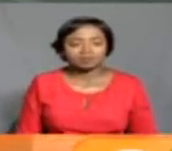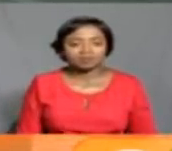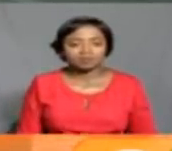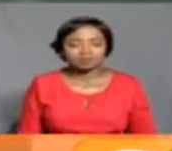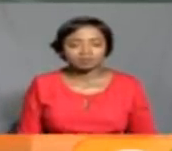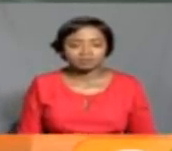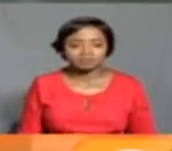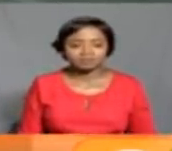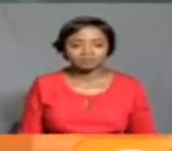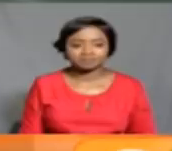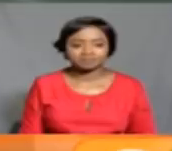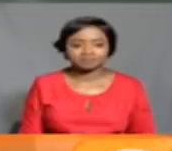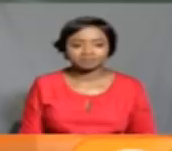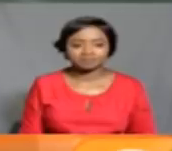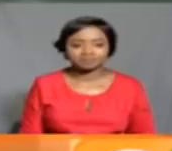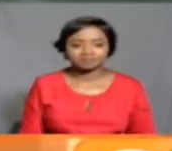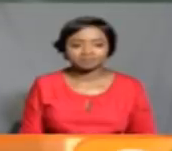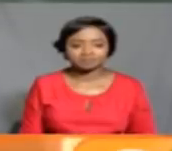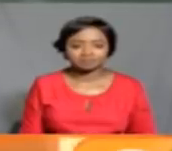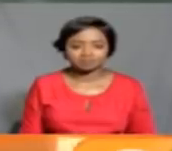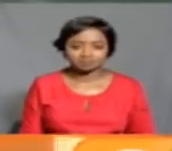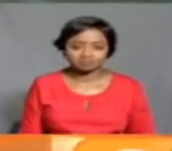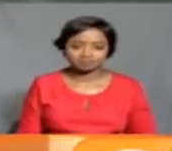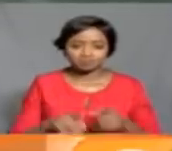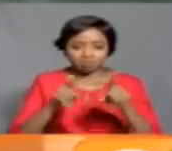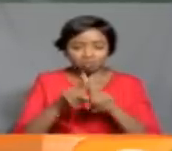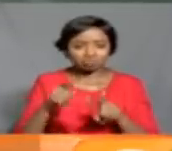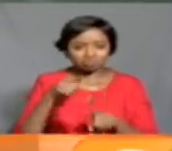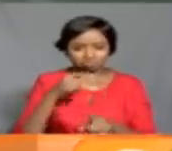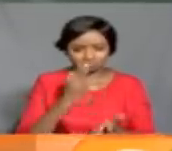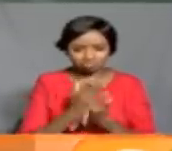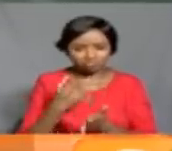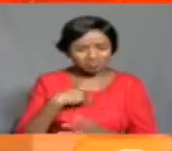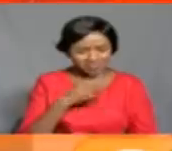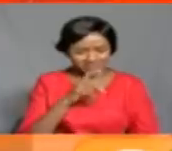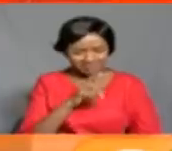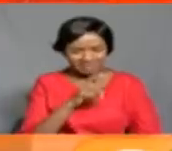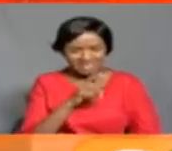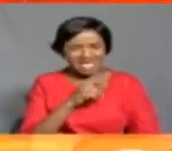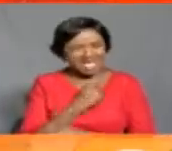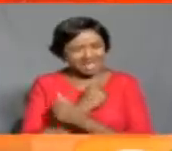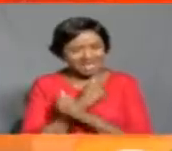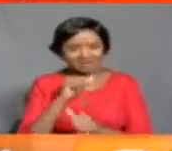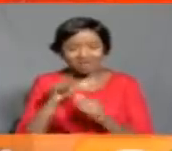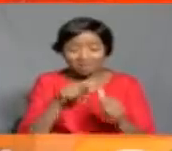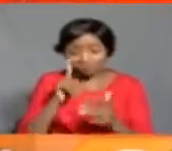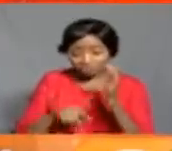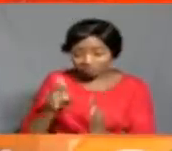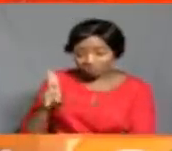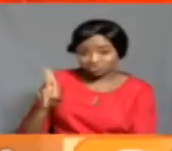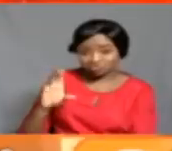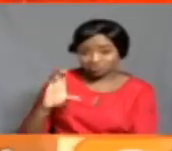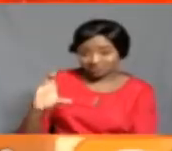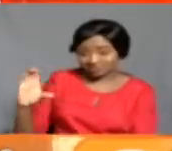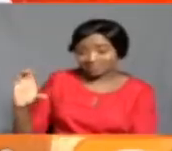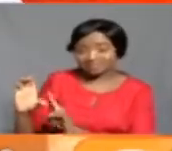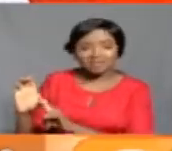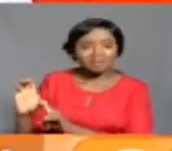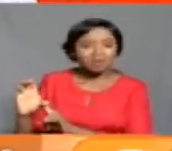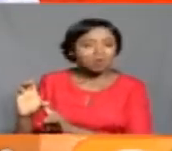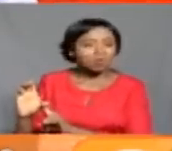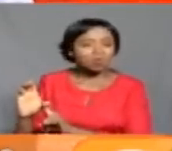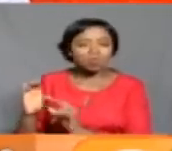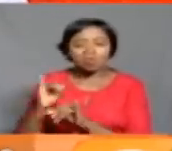is totally weird, the one thing I admire about the UCC is its honesty. Mm-hmm. It has